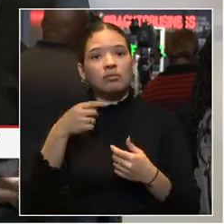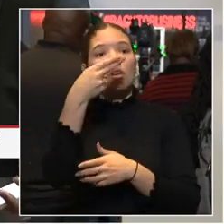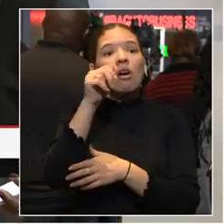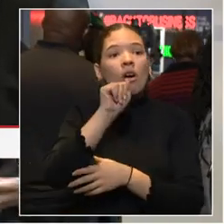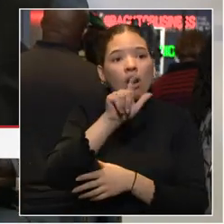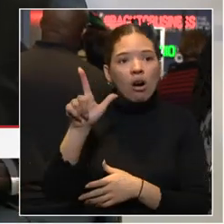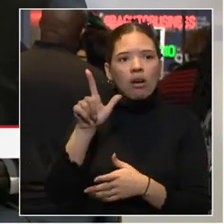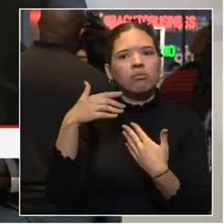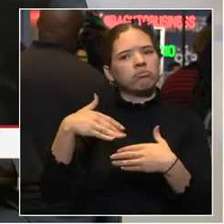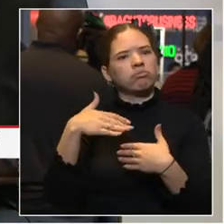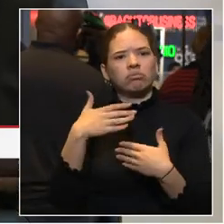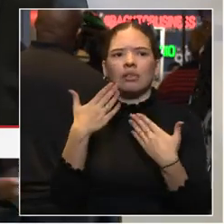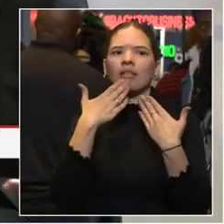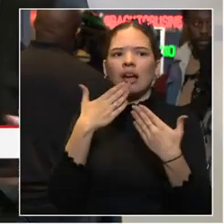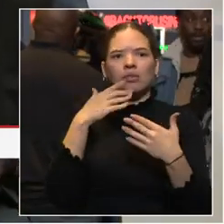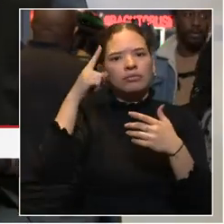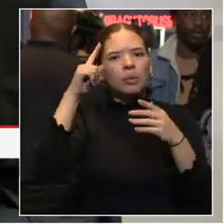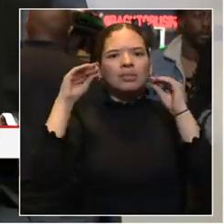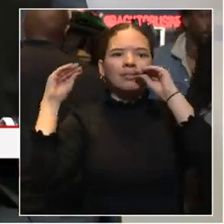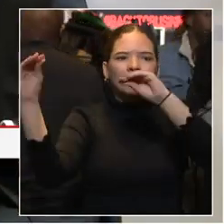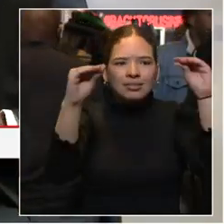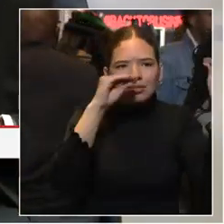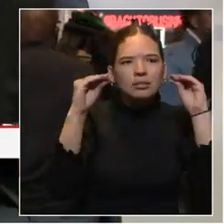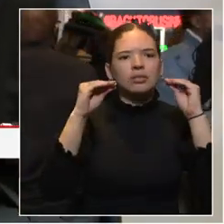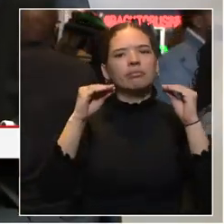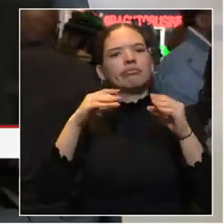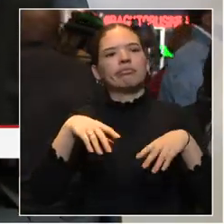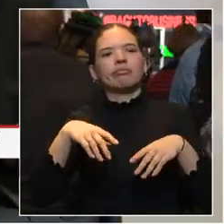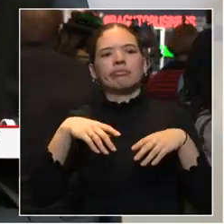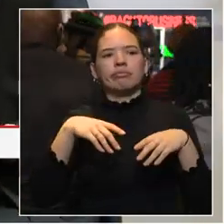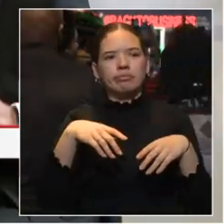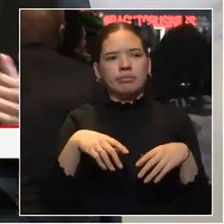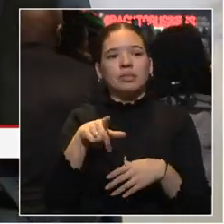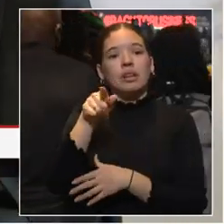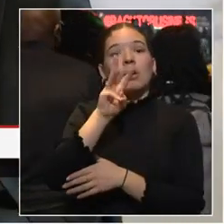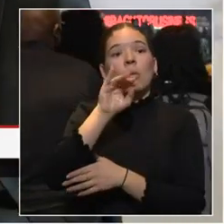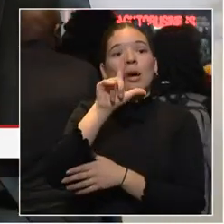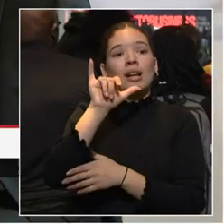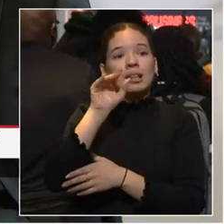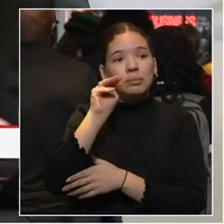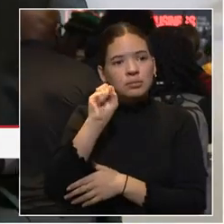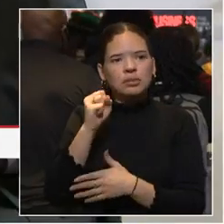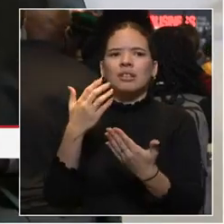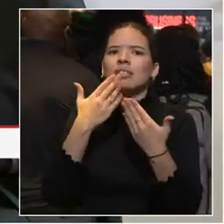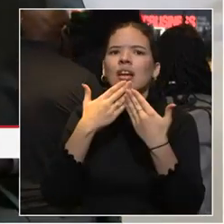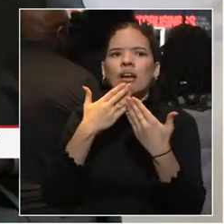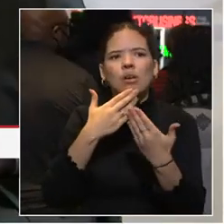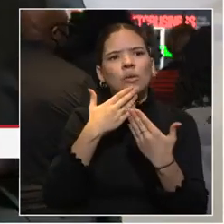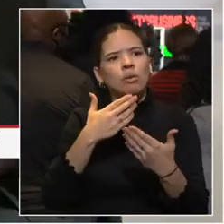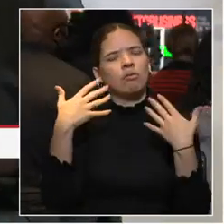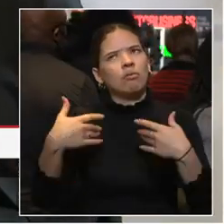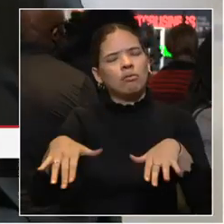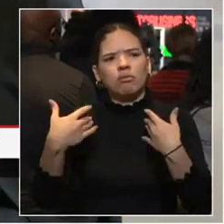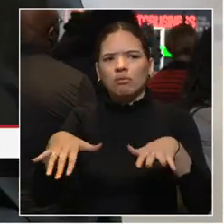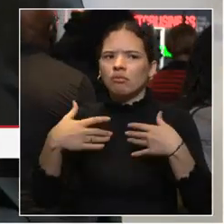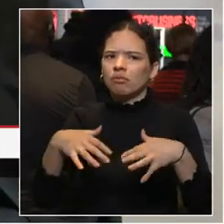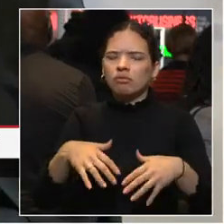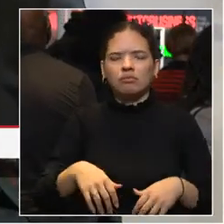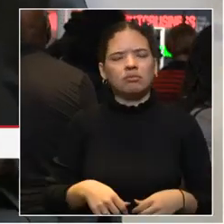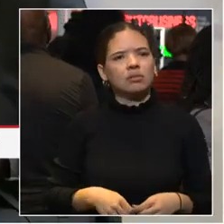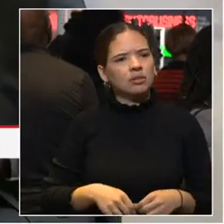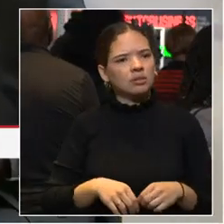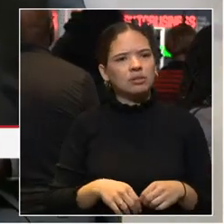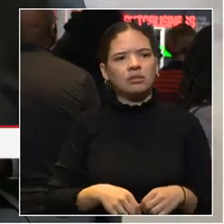at Deanwood Radio Broadcast, Mr. Salih Williams. Thank you so much for everything you have done for us. And also Mr. Paxton